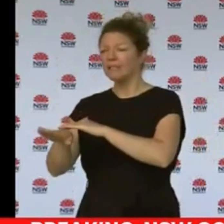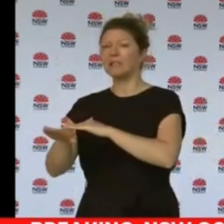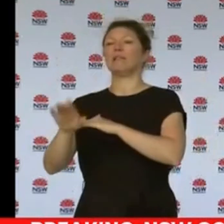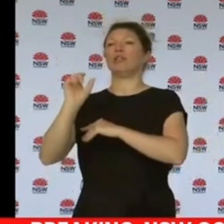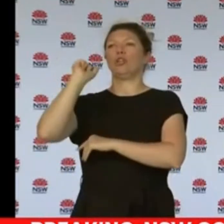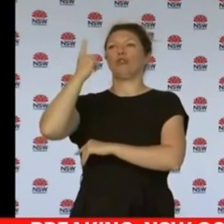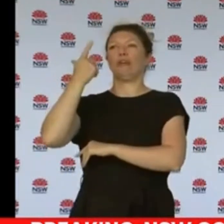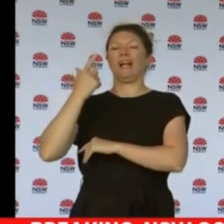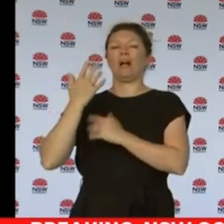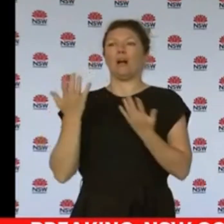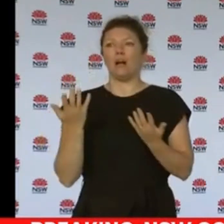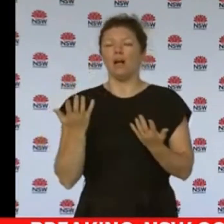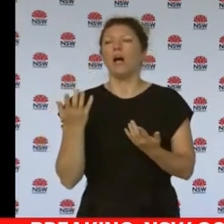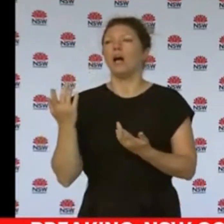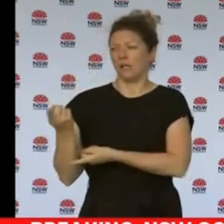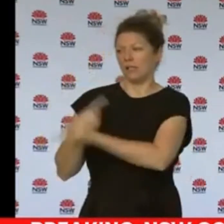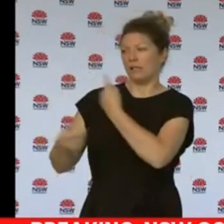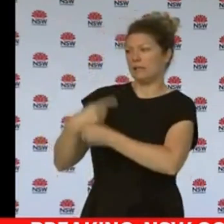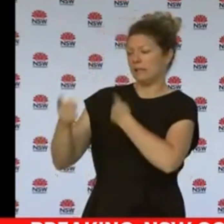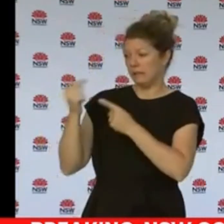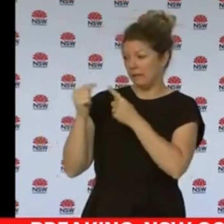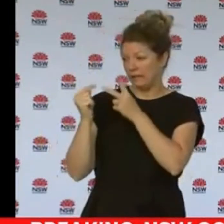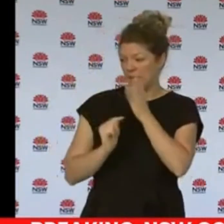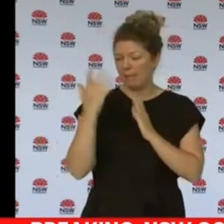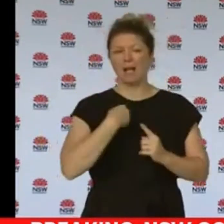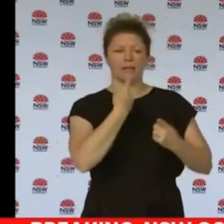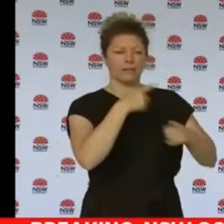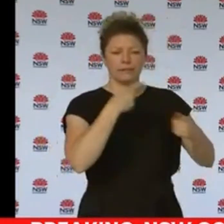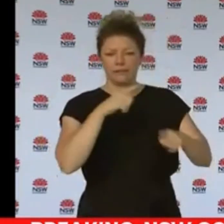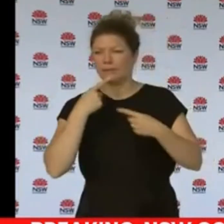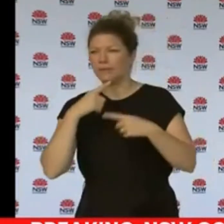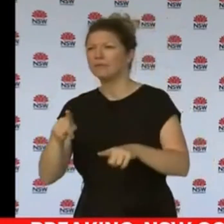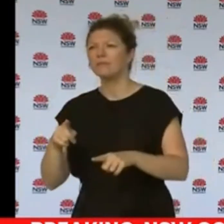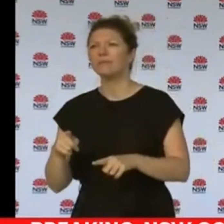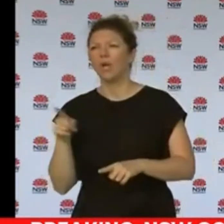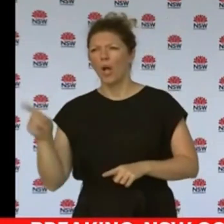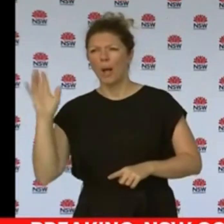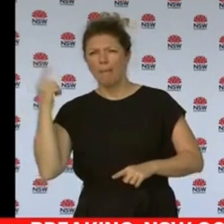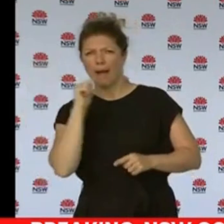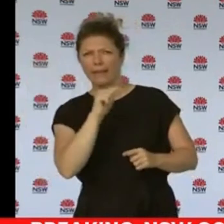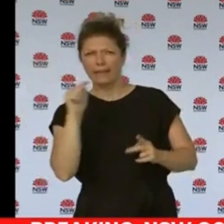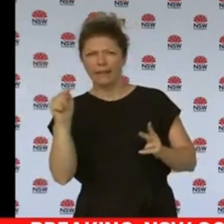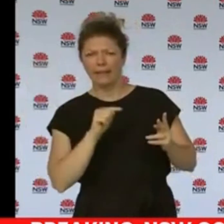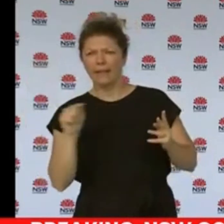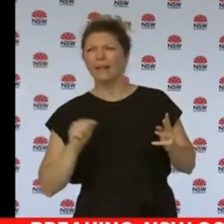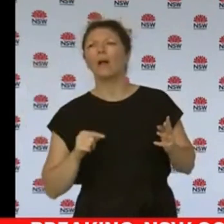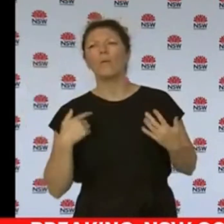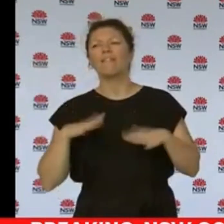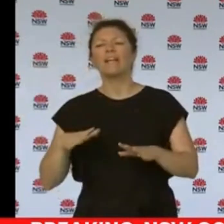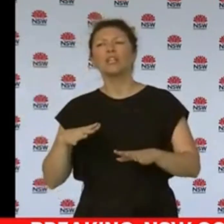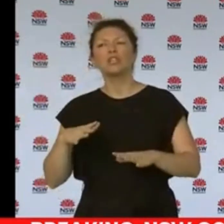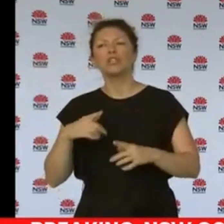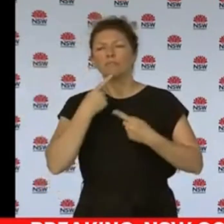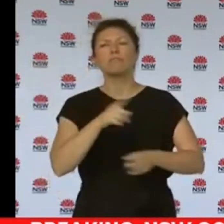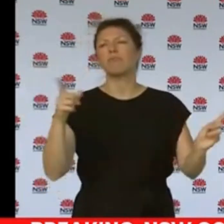Pleasingly, those individuals have helped us and assist us to give blow-by-blow descriptions of where they've been, and we've released